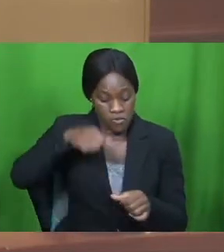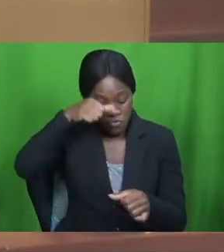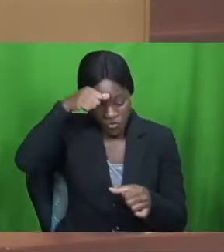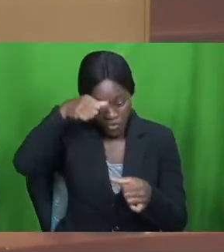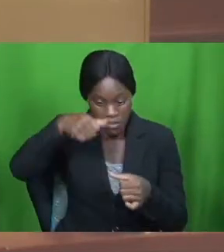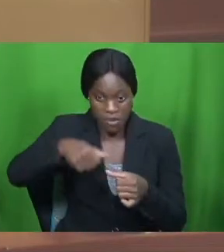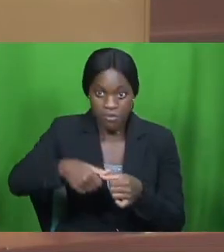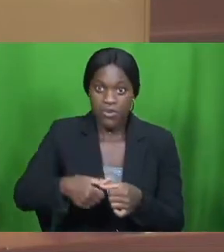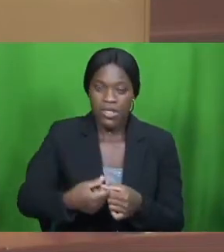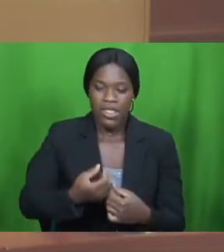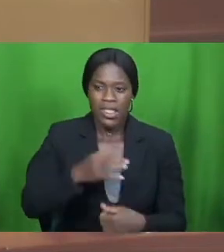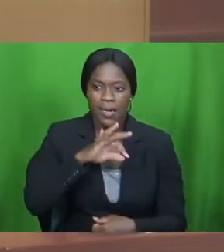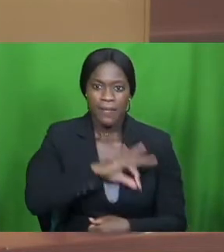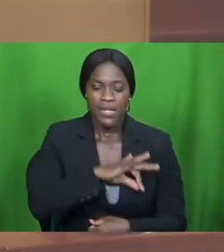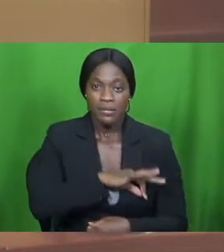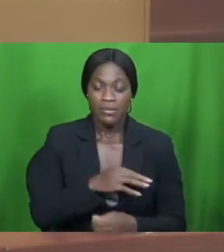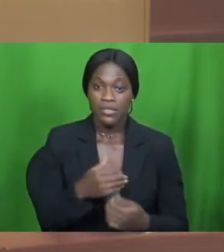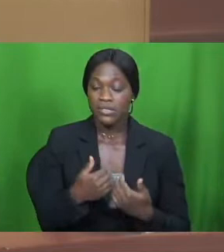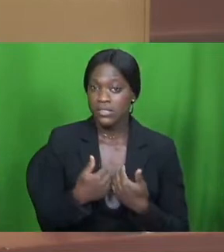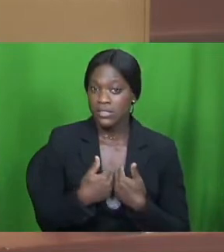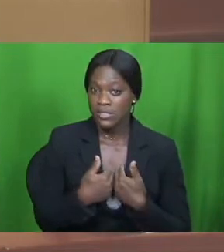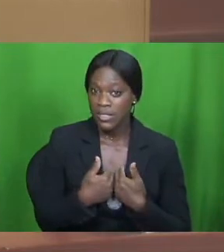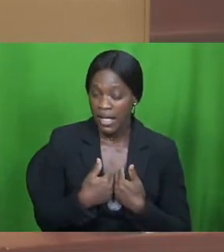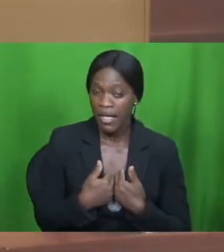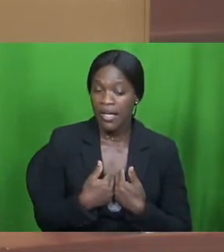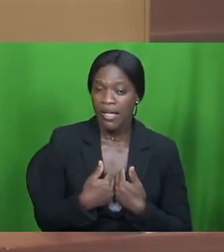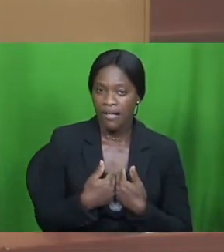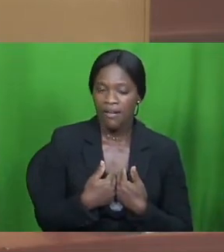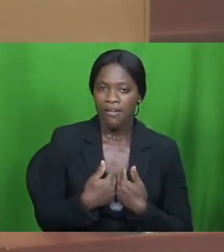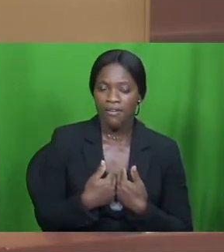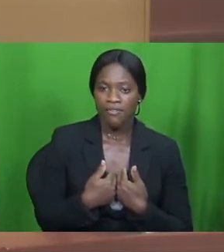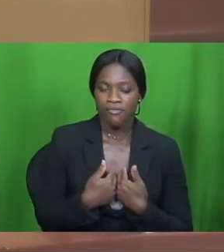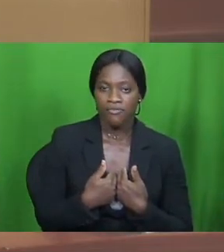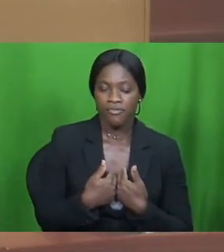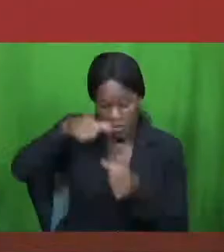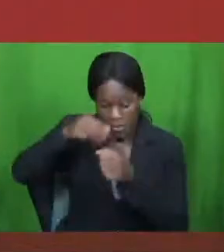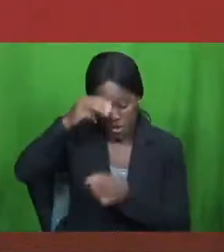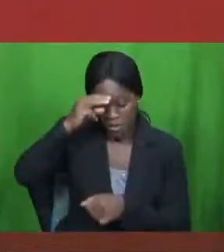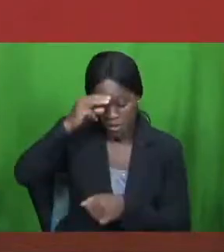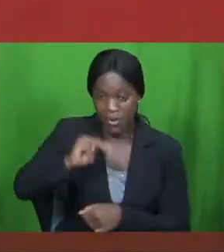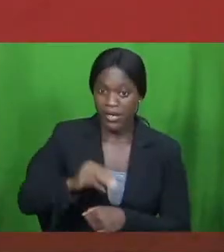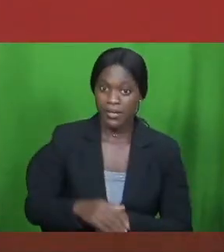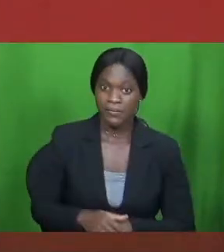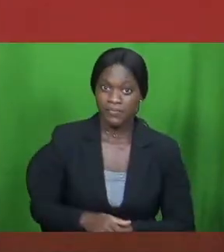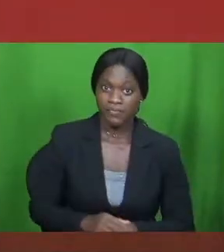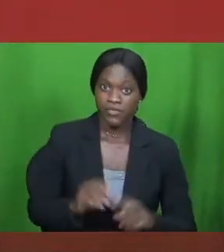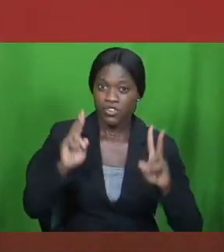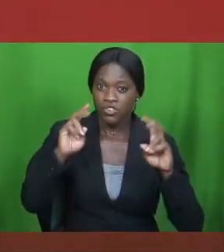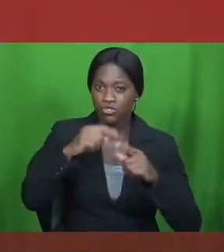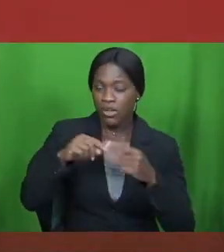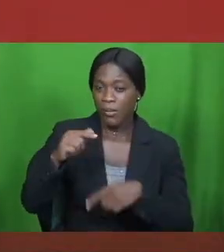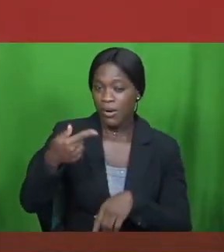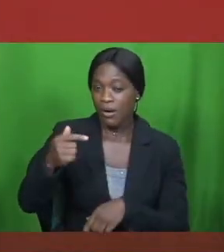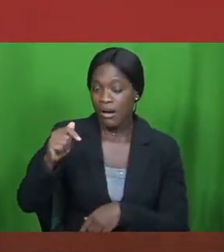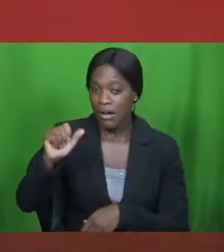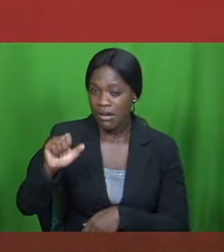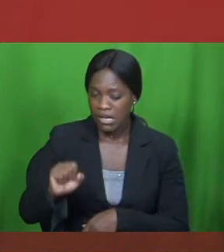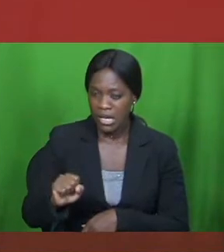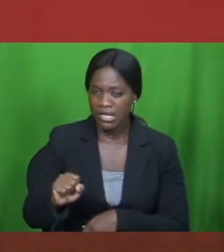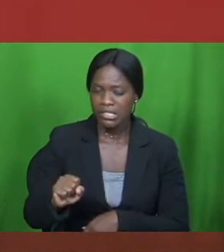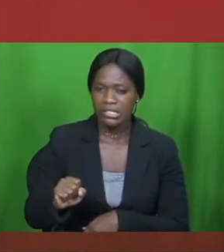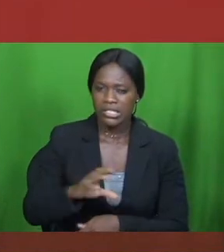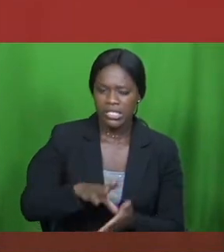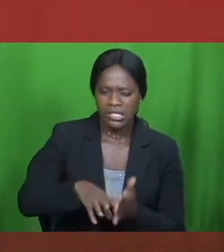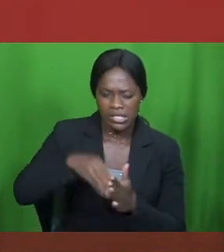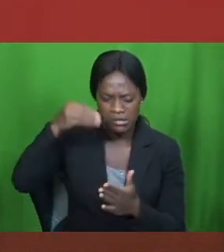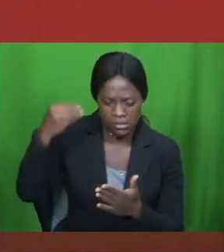a result of the first phase of this gas processing plant, the fact that our gas and the expensive